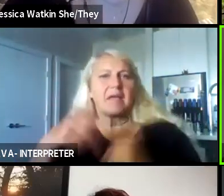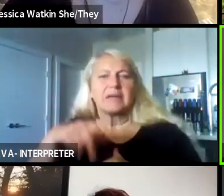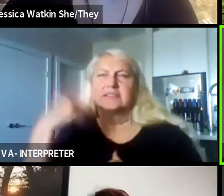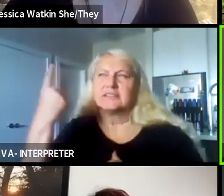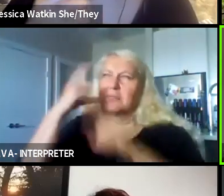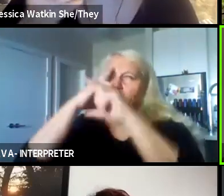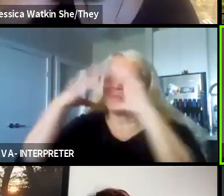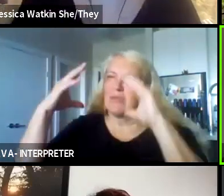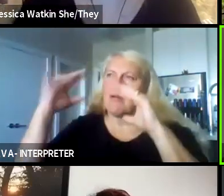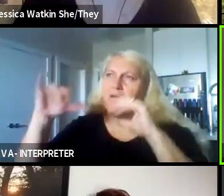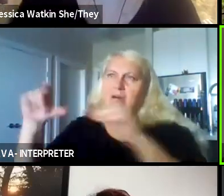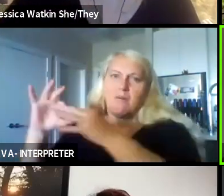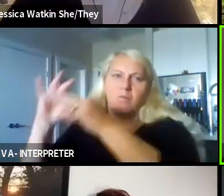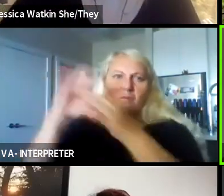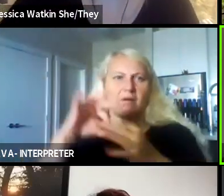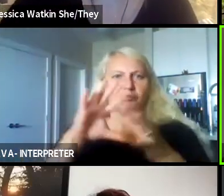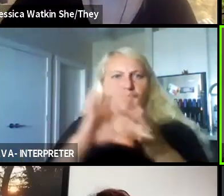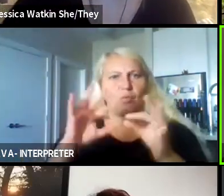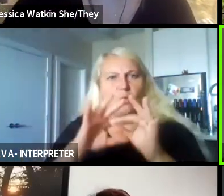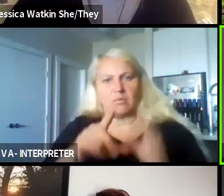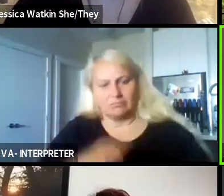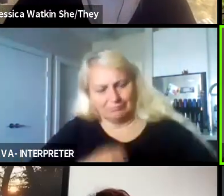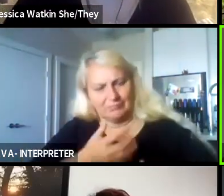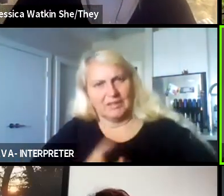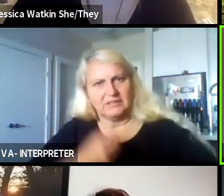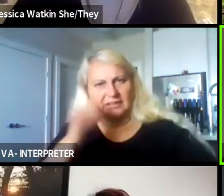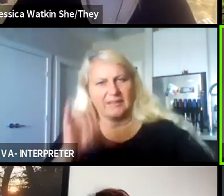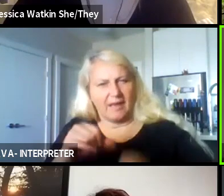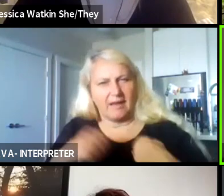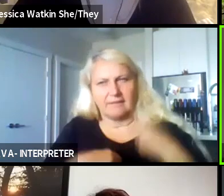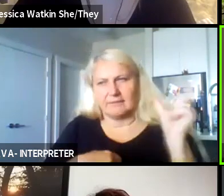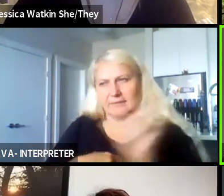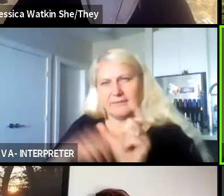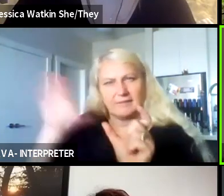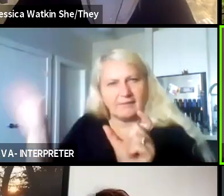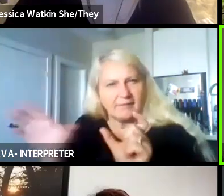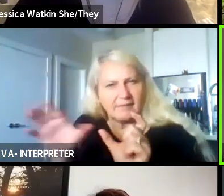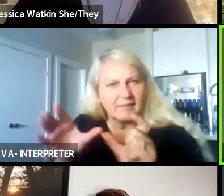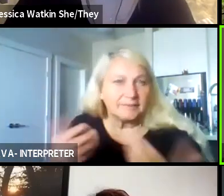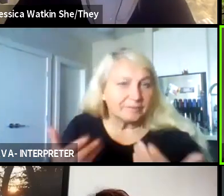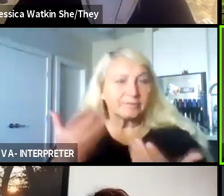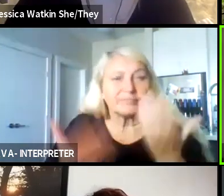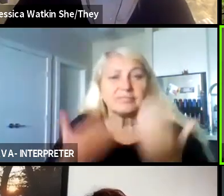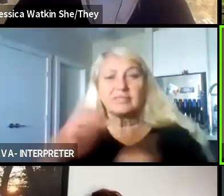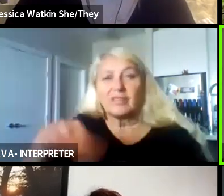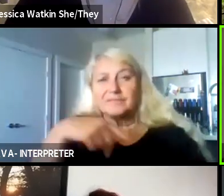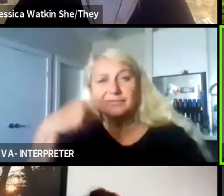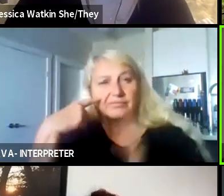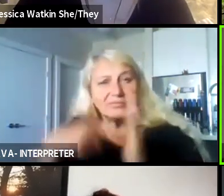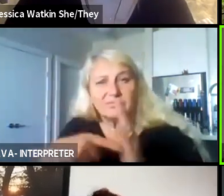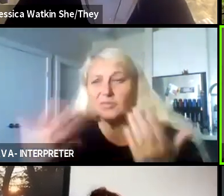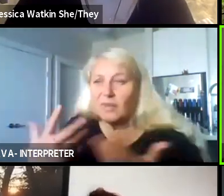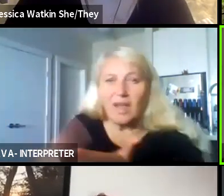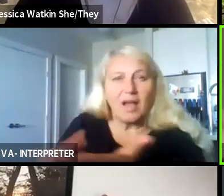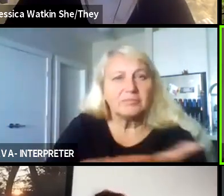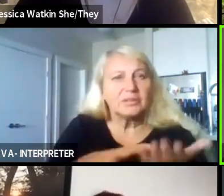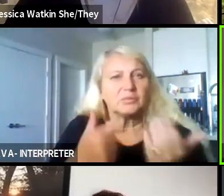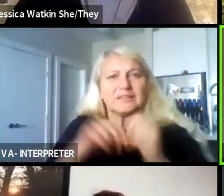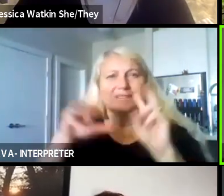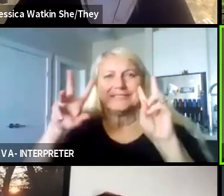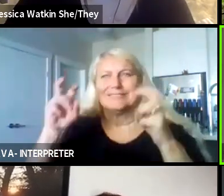telling the story of what people are experiencing. So talking about what's happened with institutions